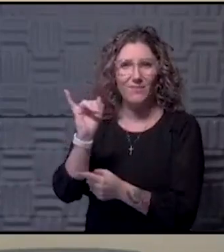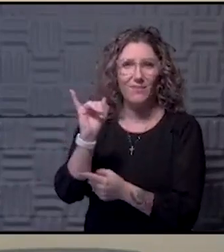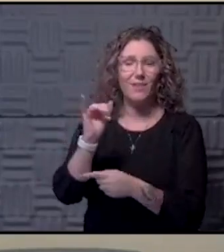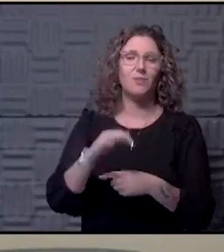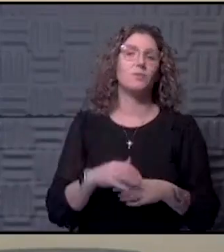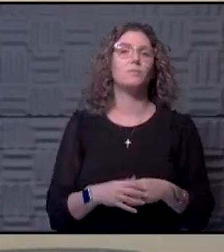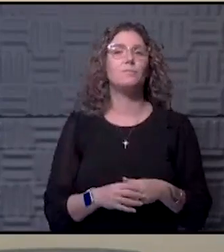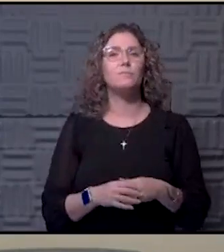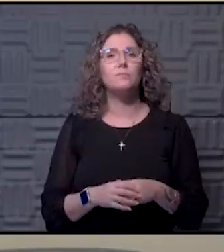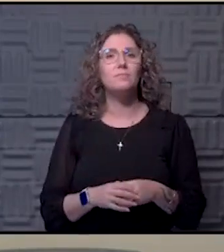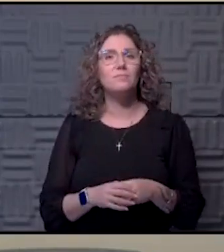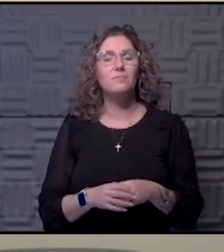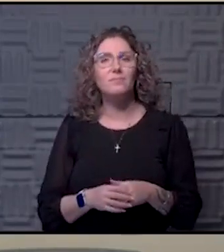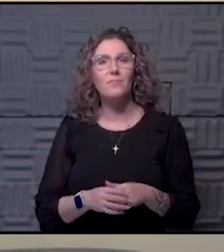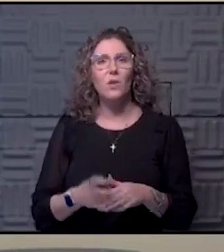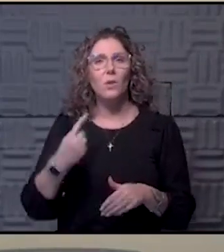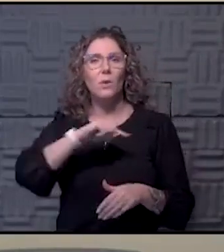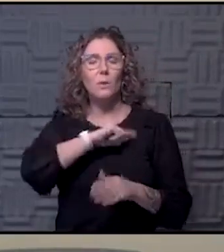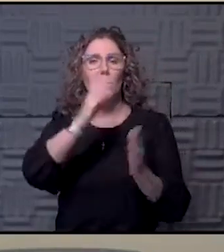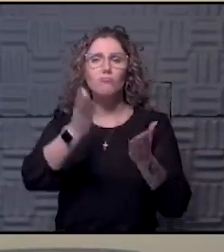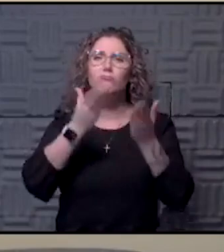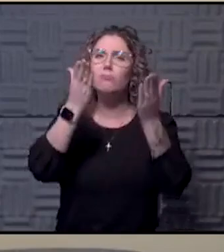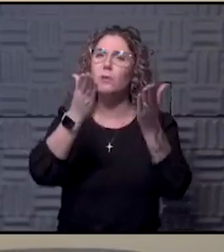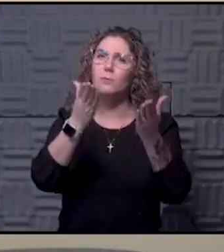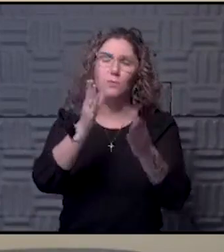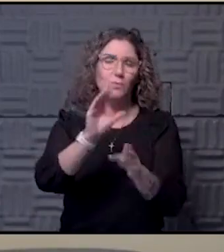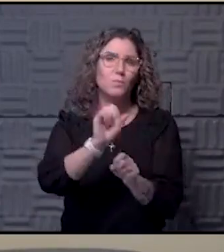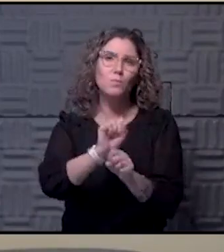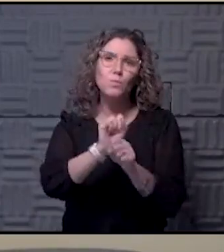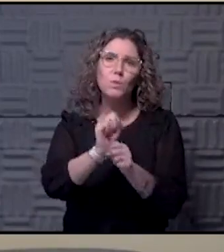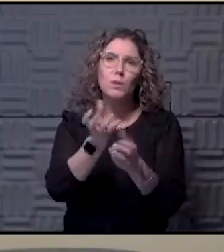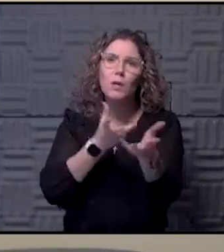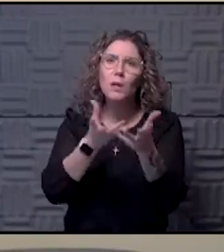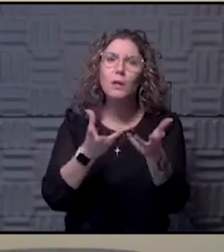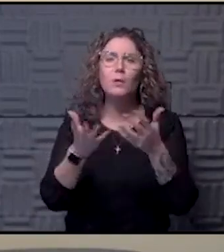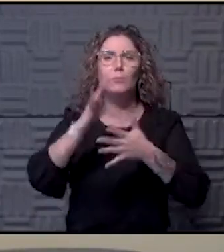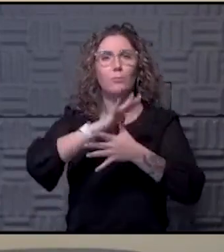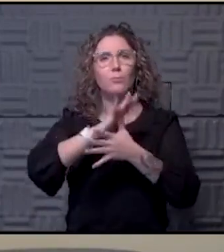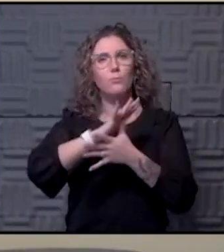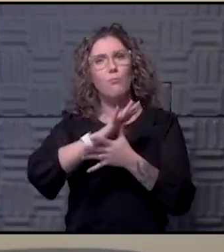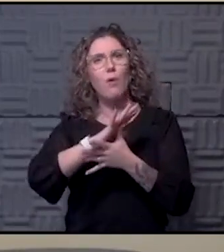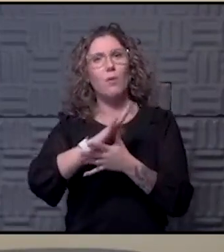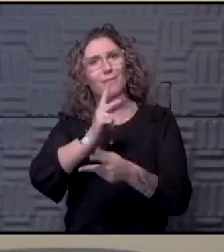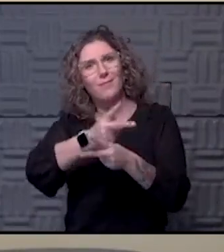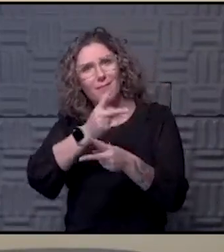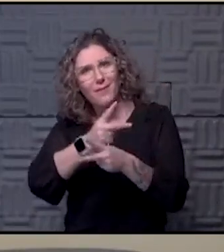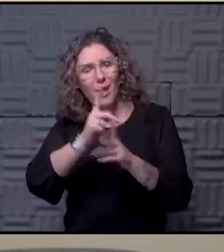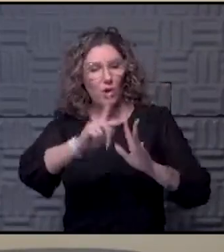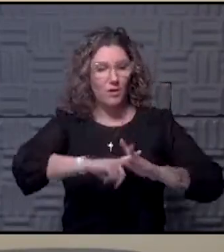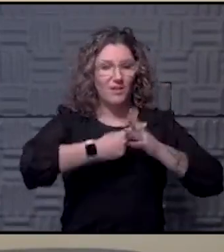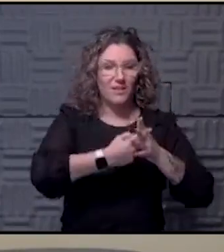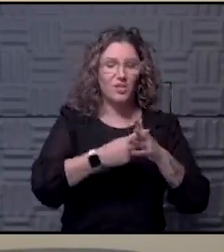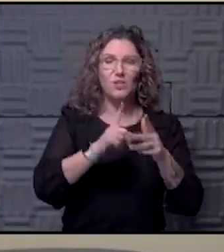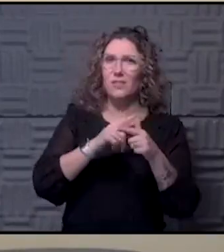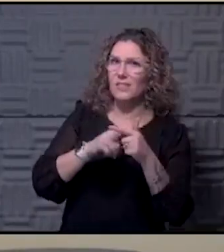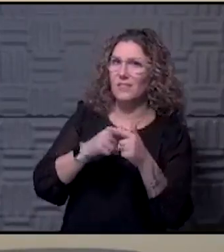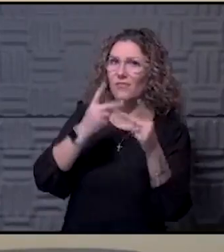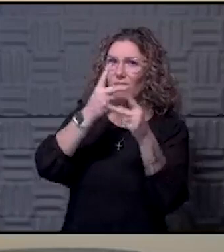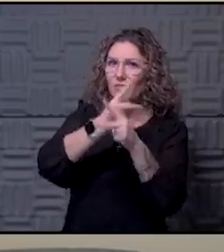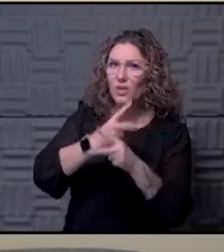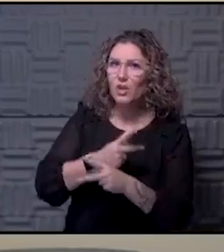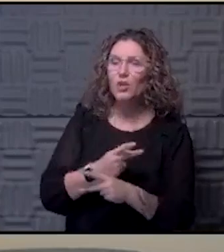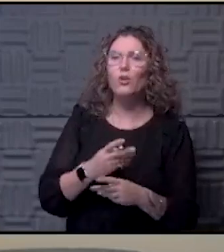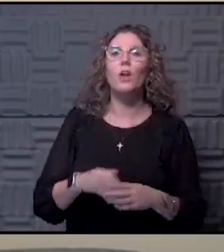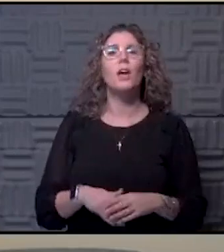so, we would recommend that you work with your primary care physicians initially, try to figure out